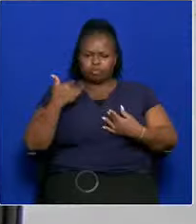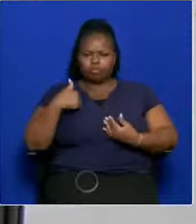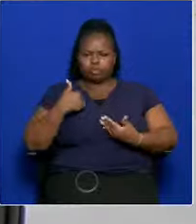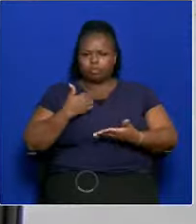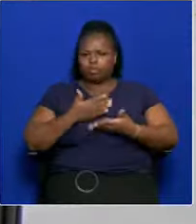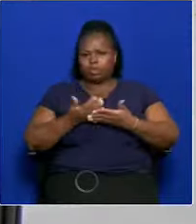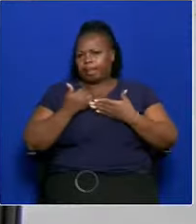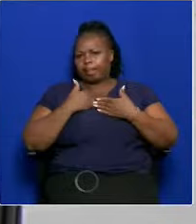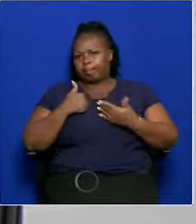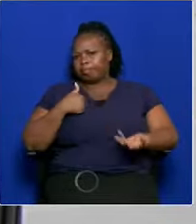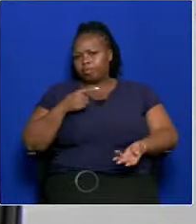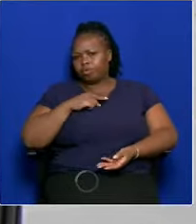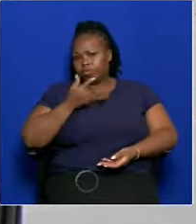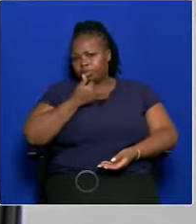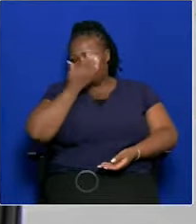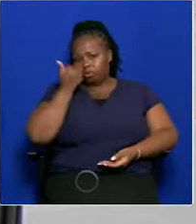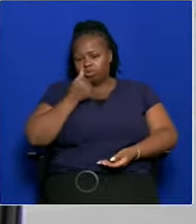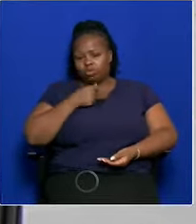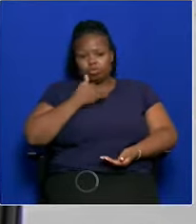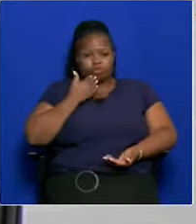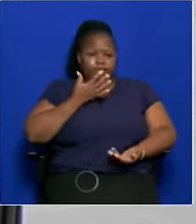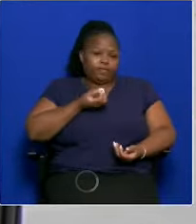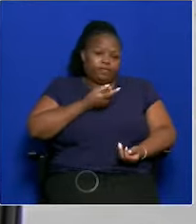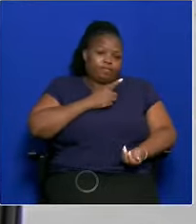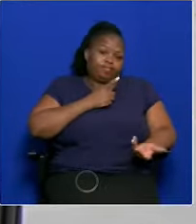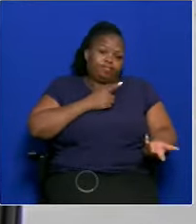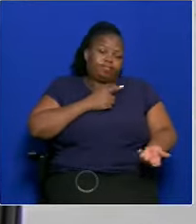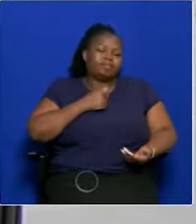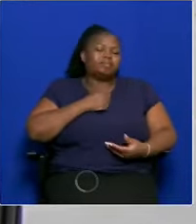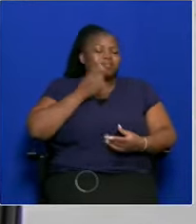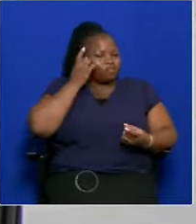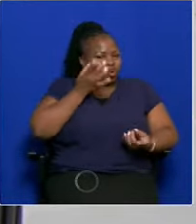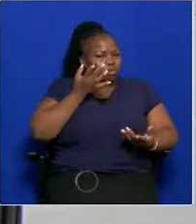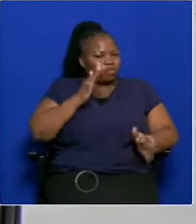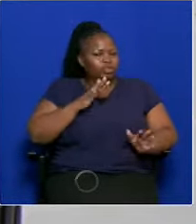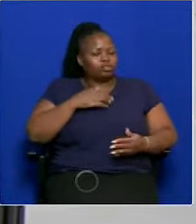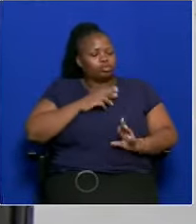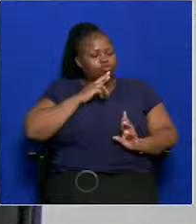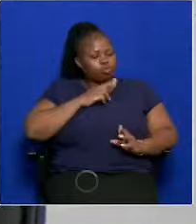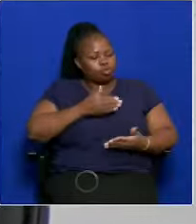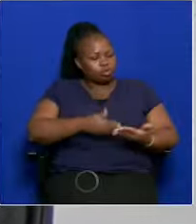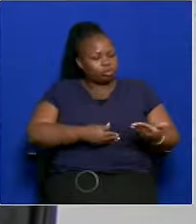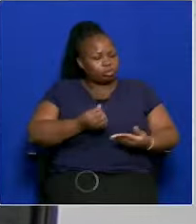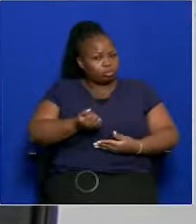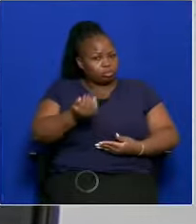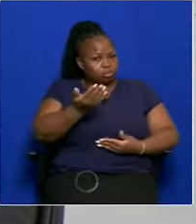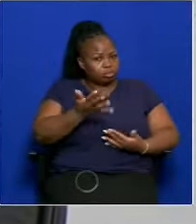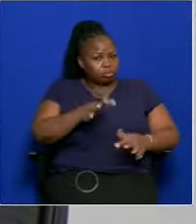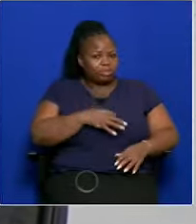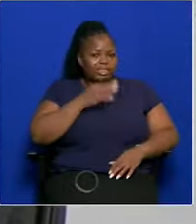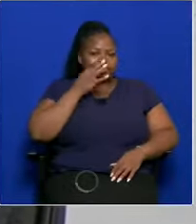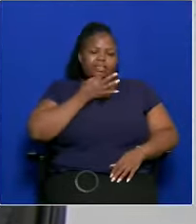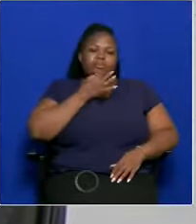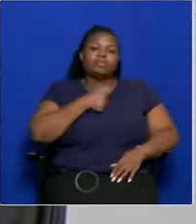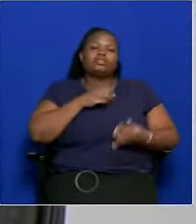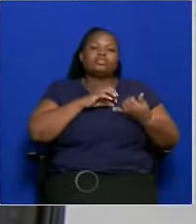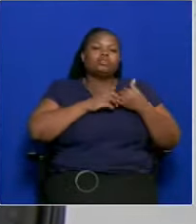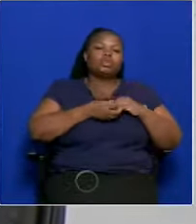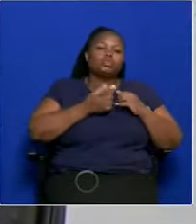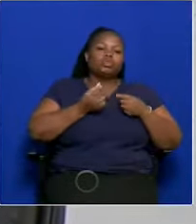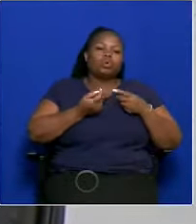you are having. But I did indicate in the report which I sent that I tried to do 1, 2, 3 in